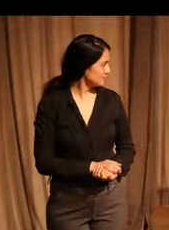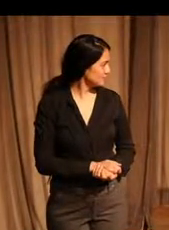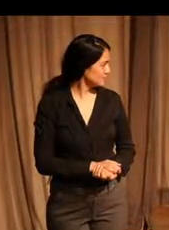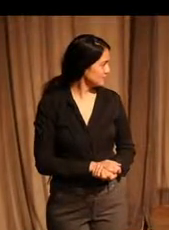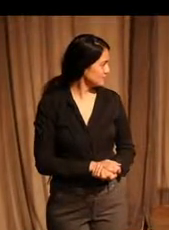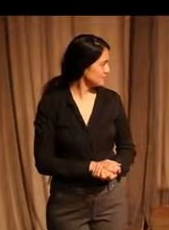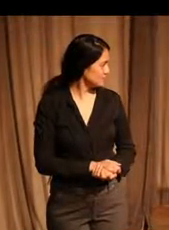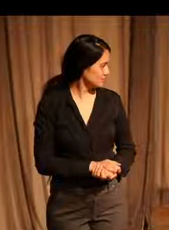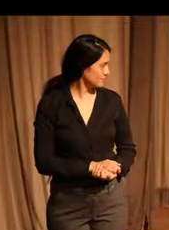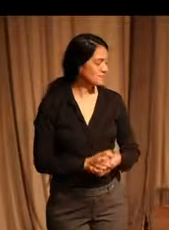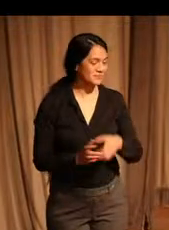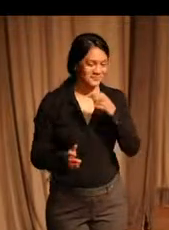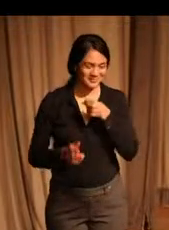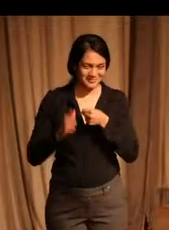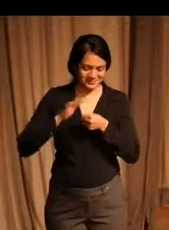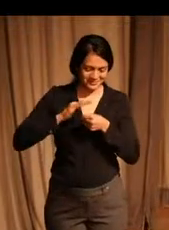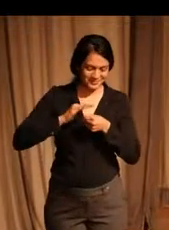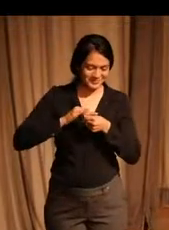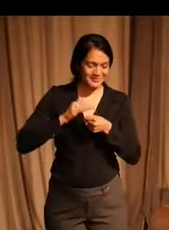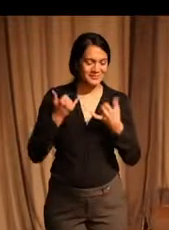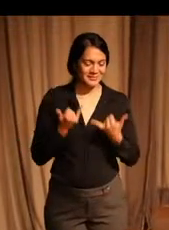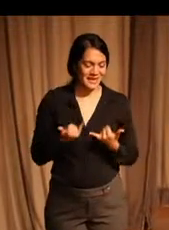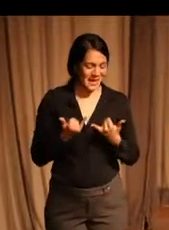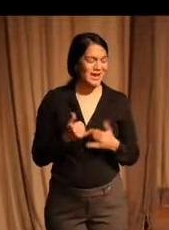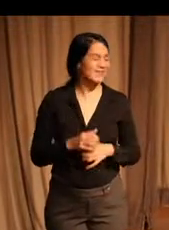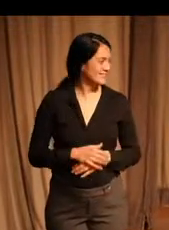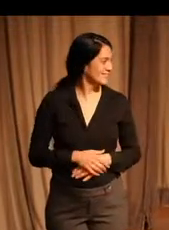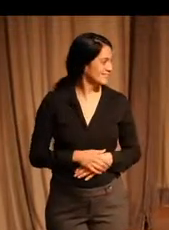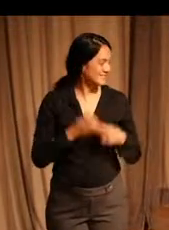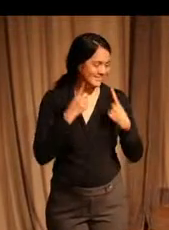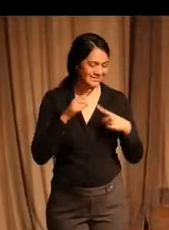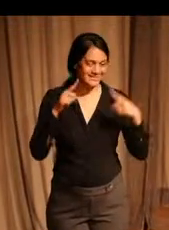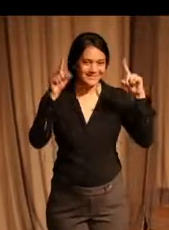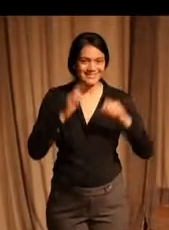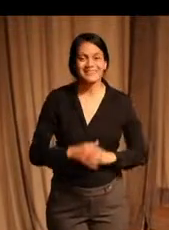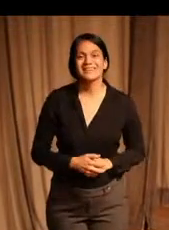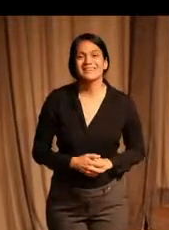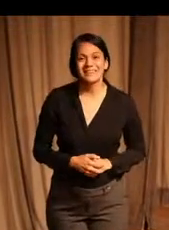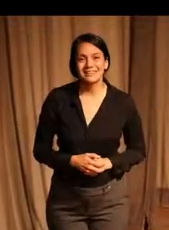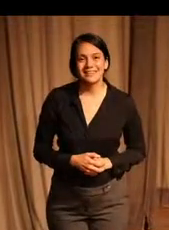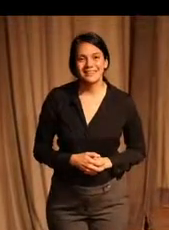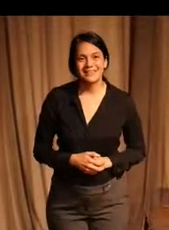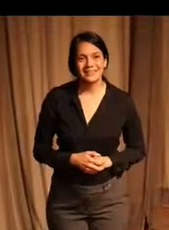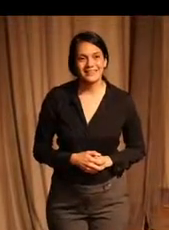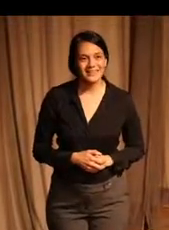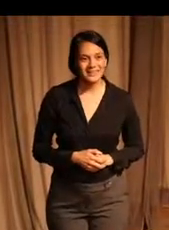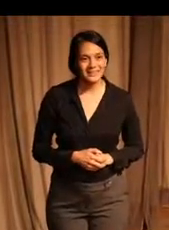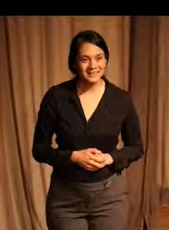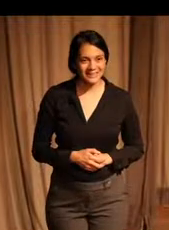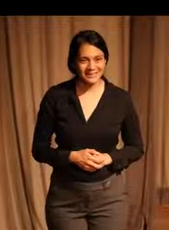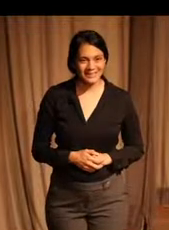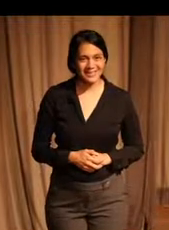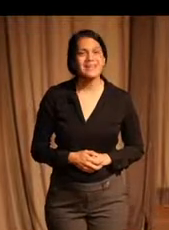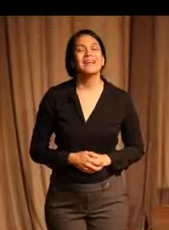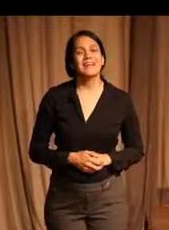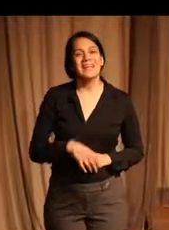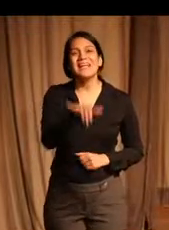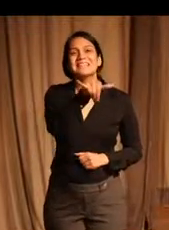Now? Is it on? Yes. Now it's on. Yay. I'm the person who's like on mute during the Zoom